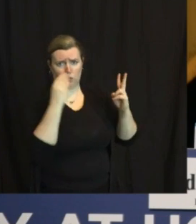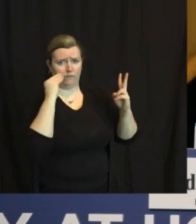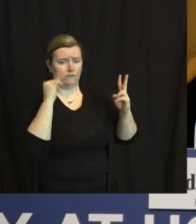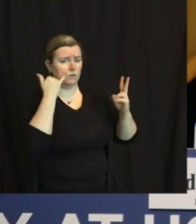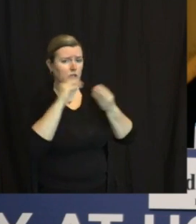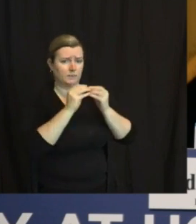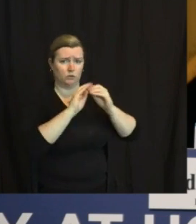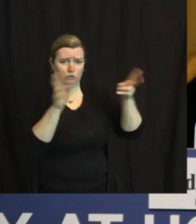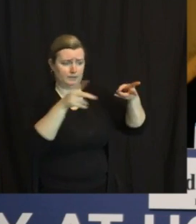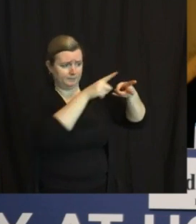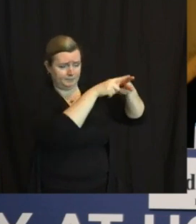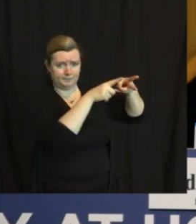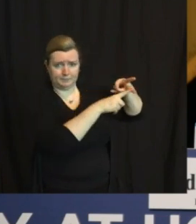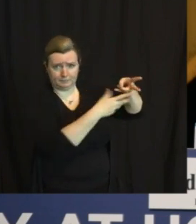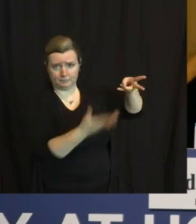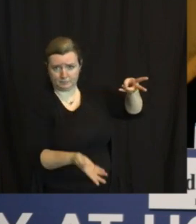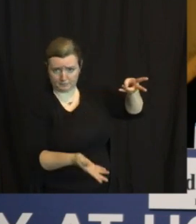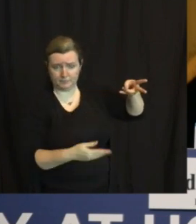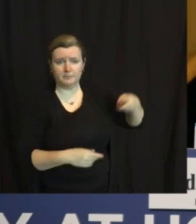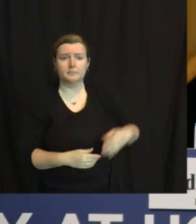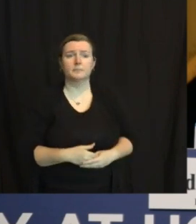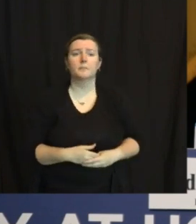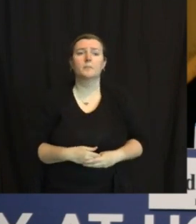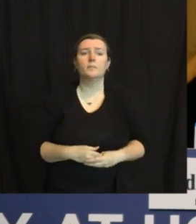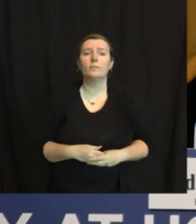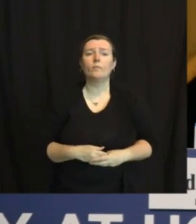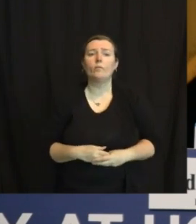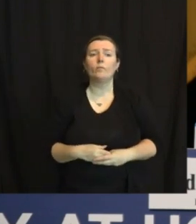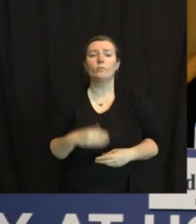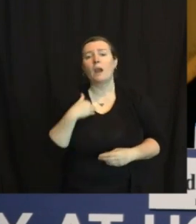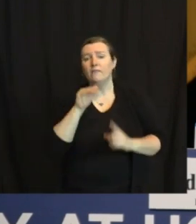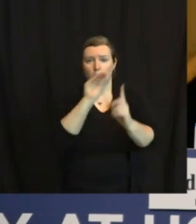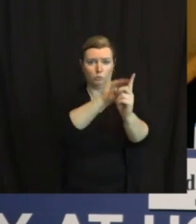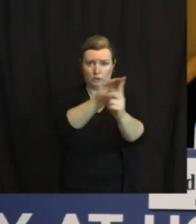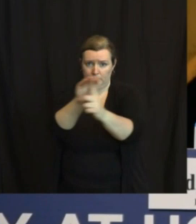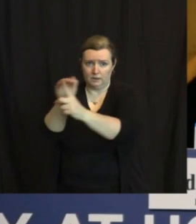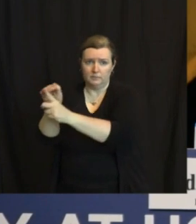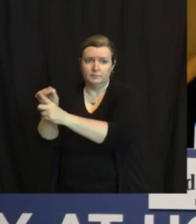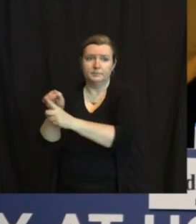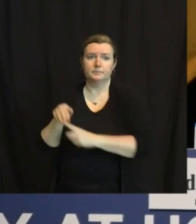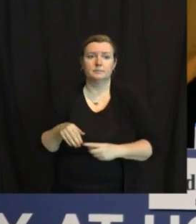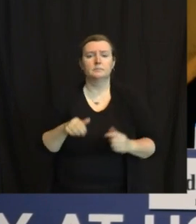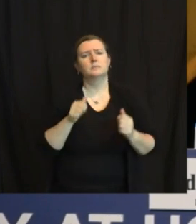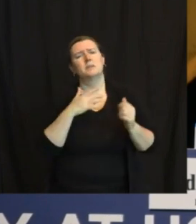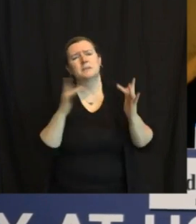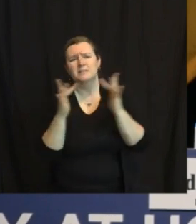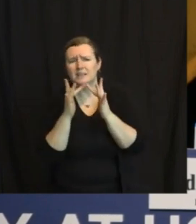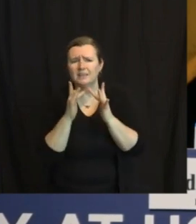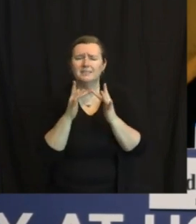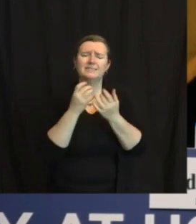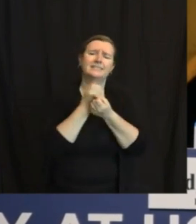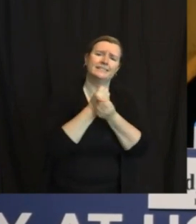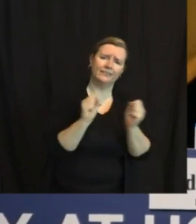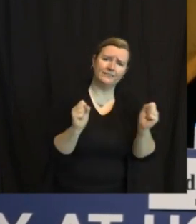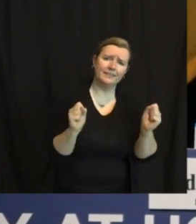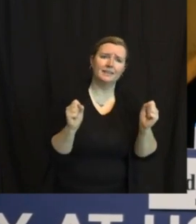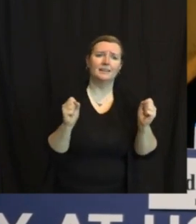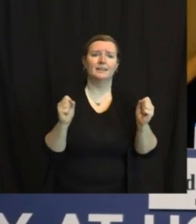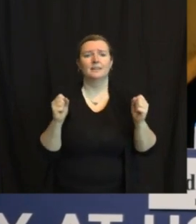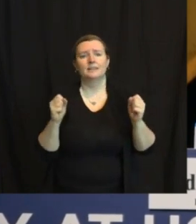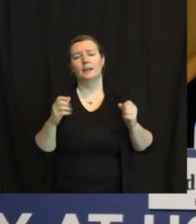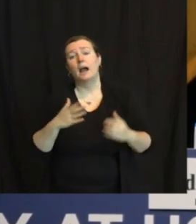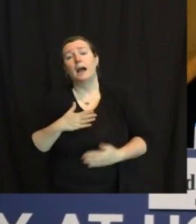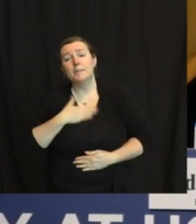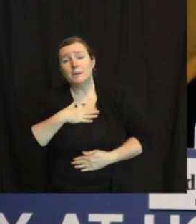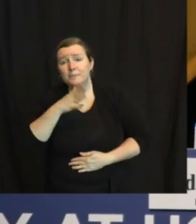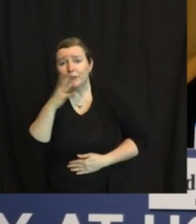response. In closing, stay connected, stay safe, stay healthy, and happy Mother's Day. Give your moms